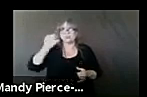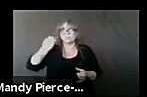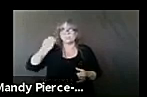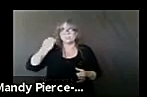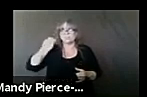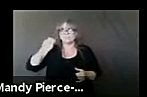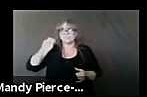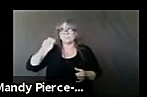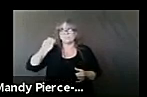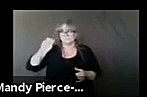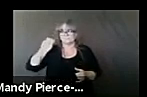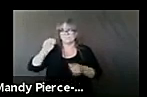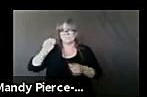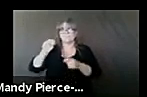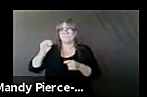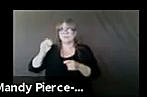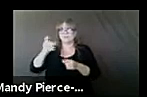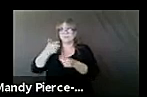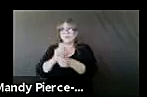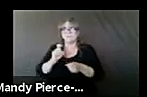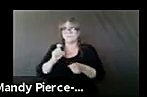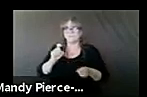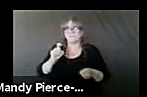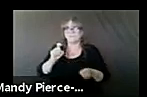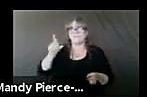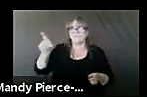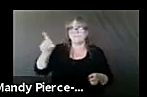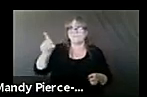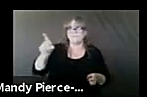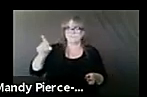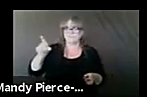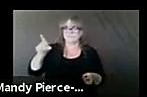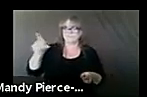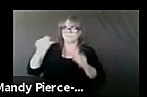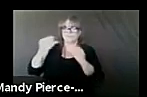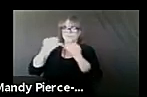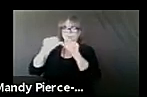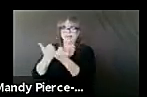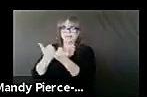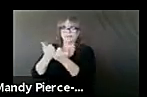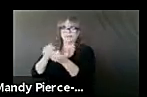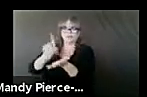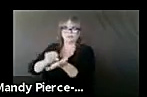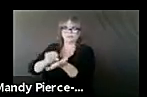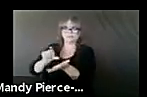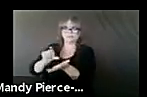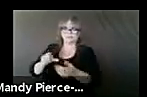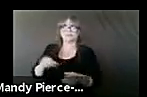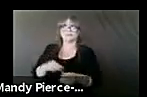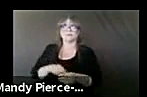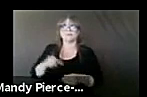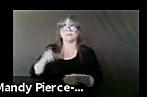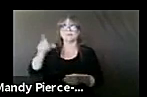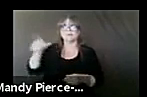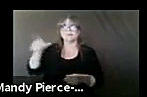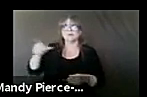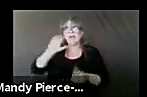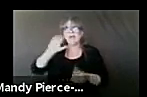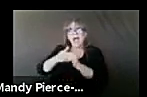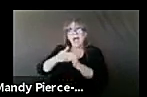of the federal government? What are they based on? The requests have been larger than some states such as Pennsylvania. And has FEMA provided